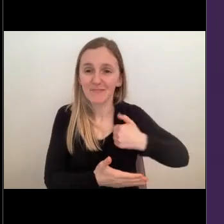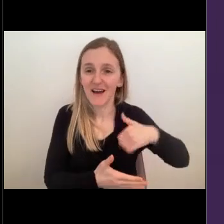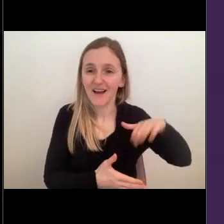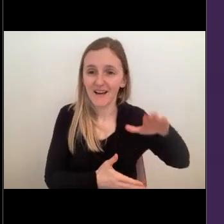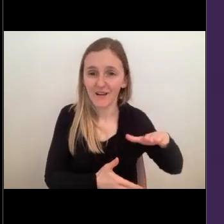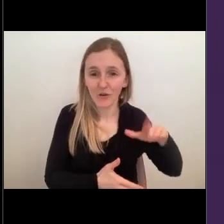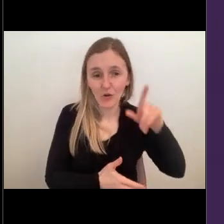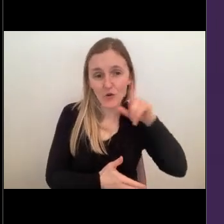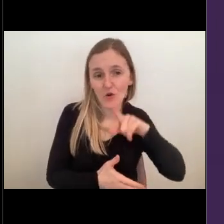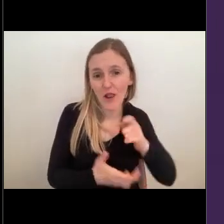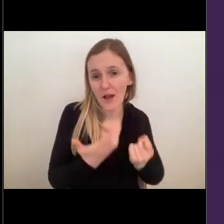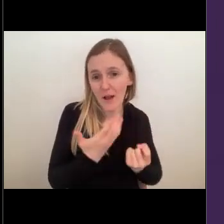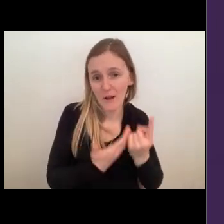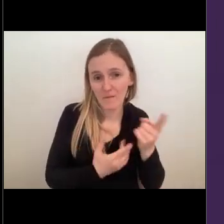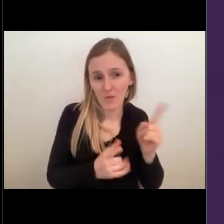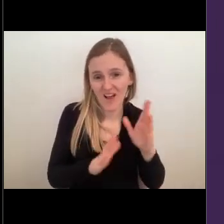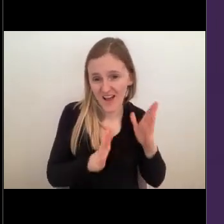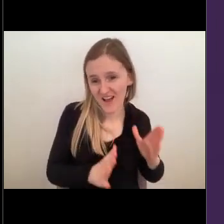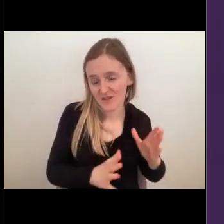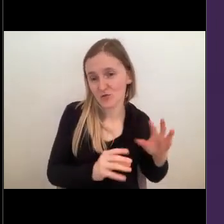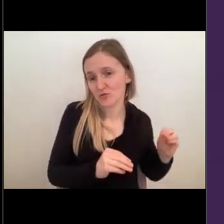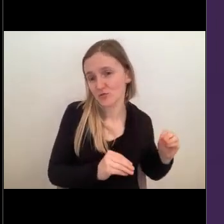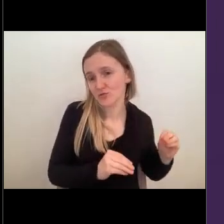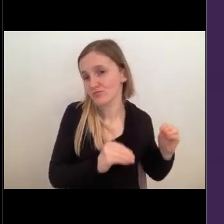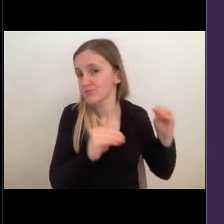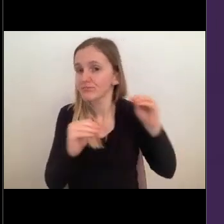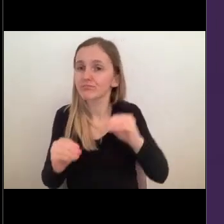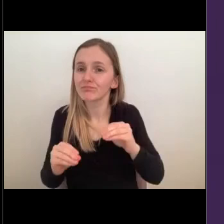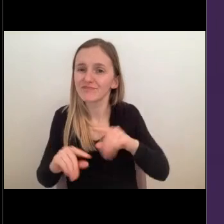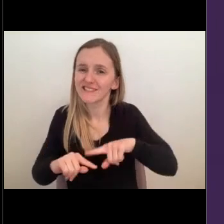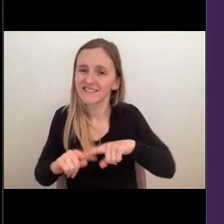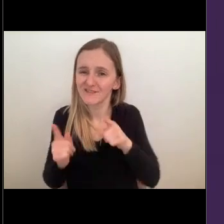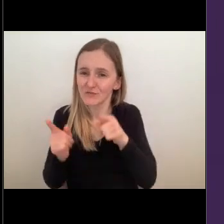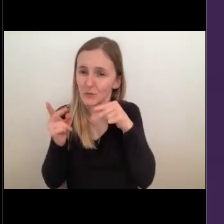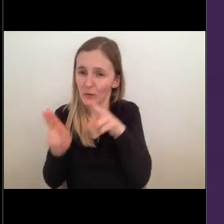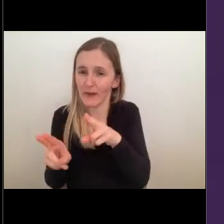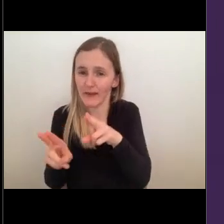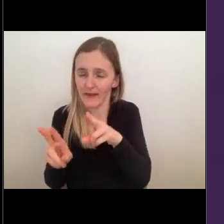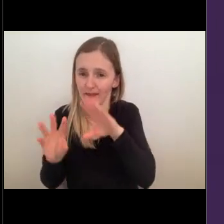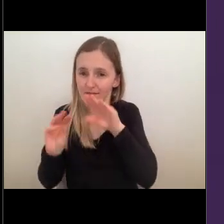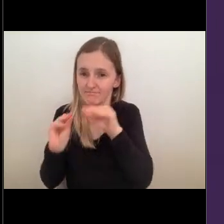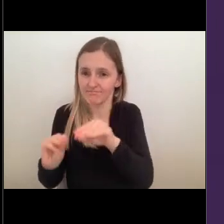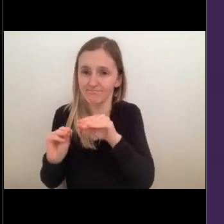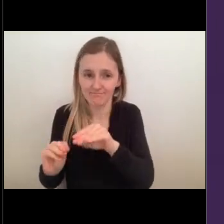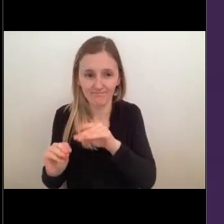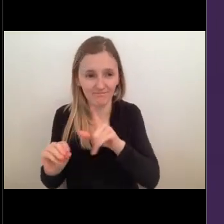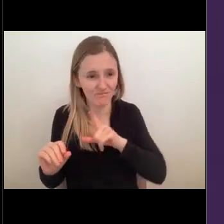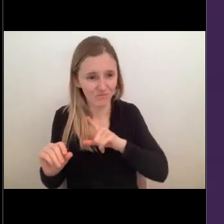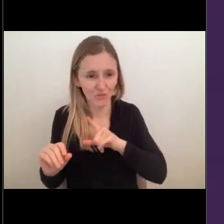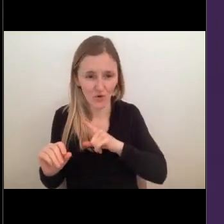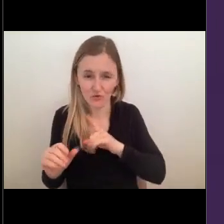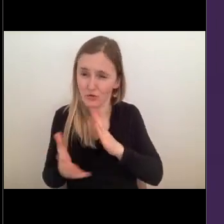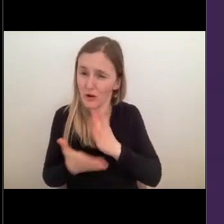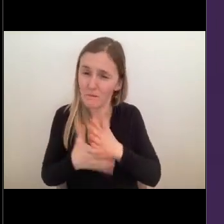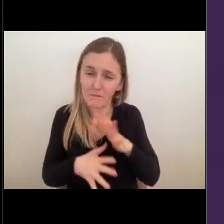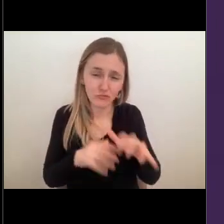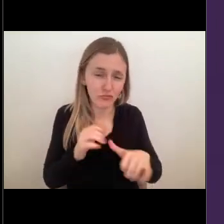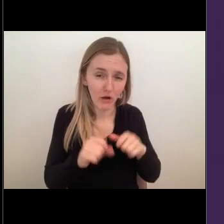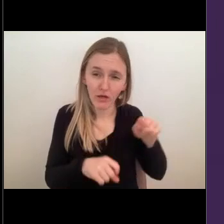we needed an alternative educational setting because she really did struggle.